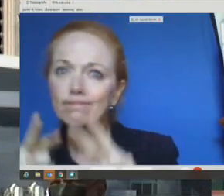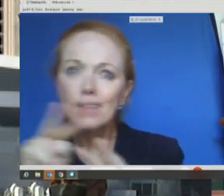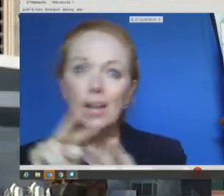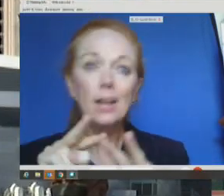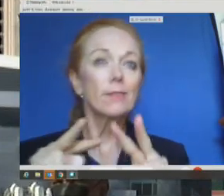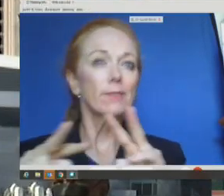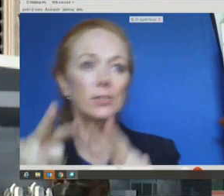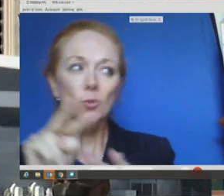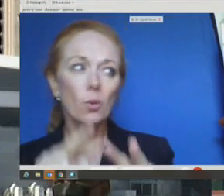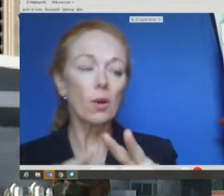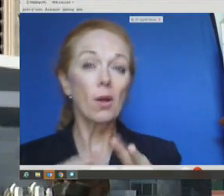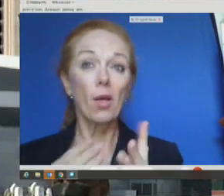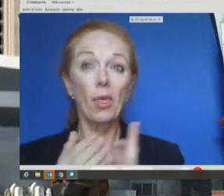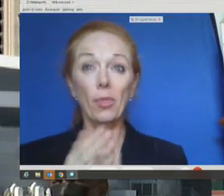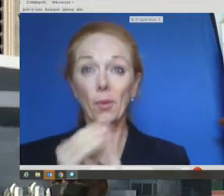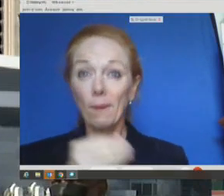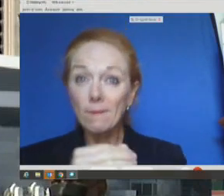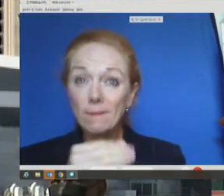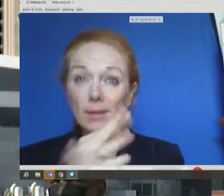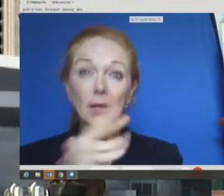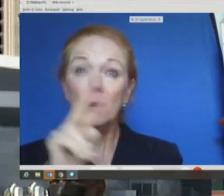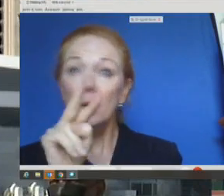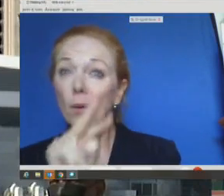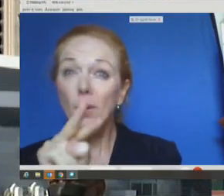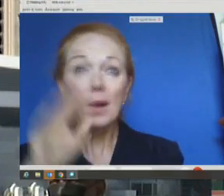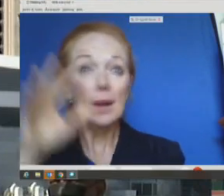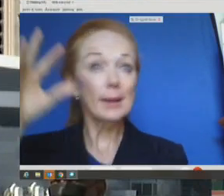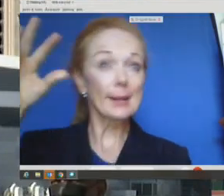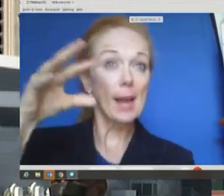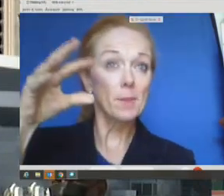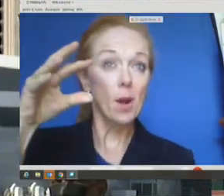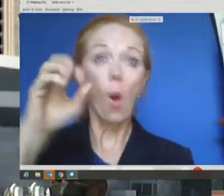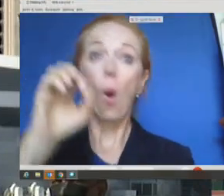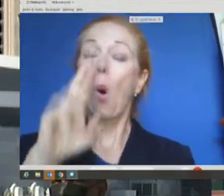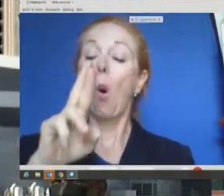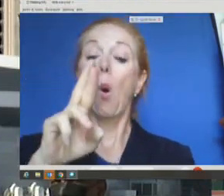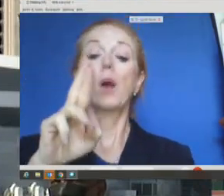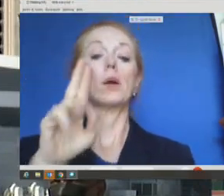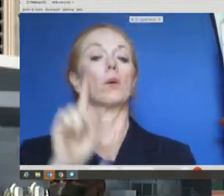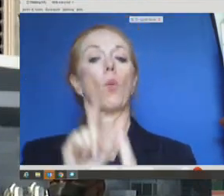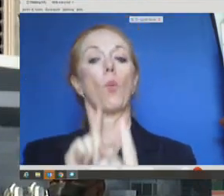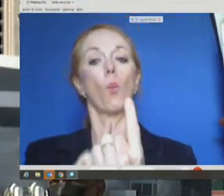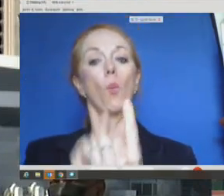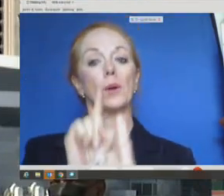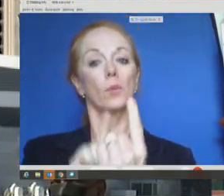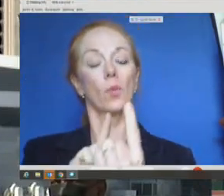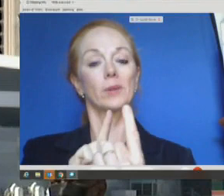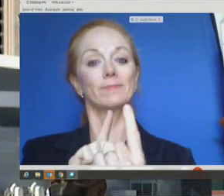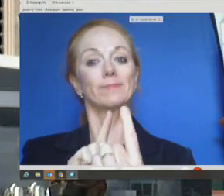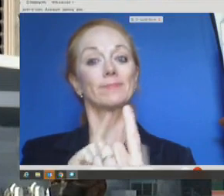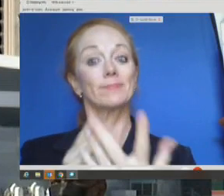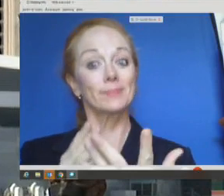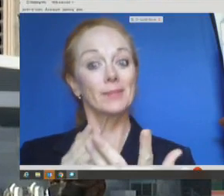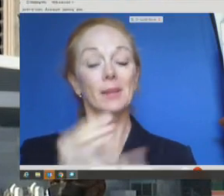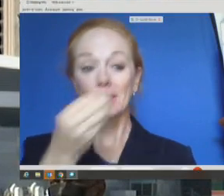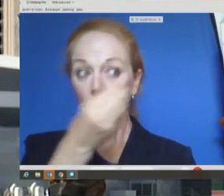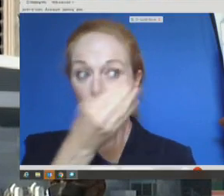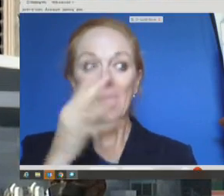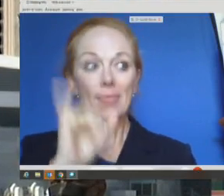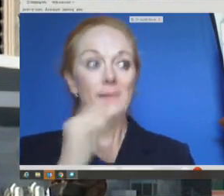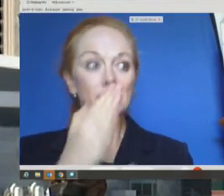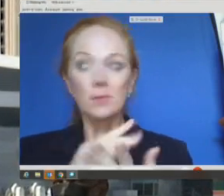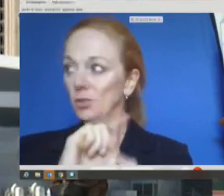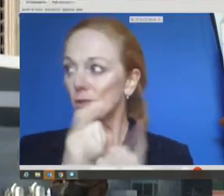on through a video and audio camera, or you're in person with that individual. So those are some of the changes that we made